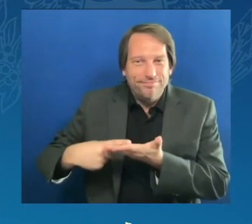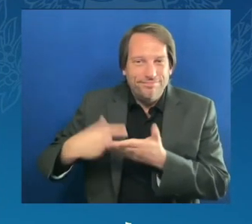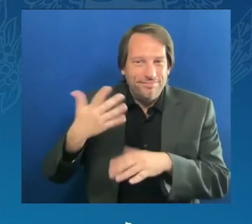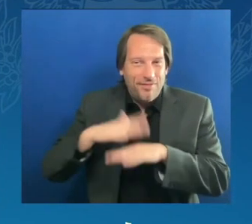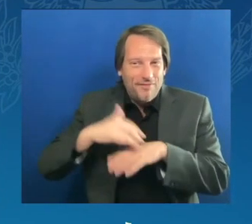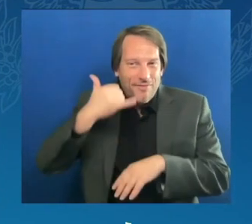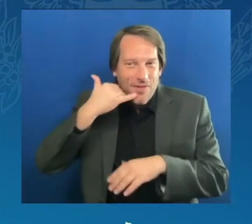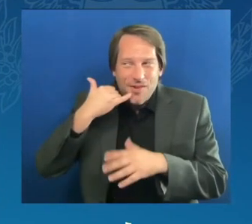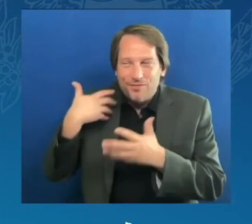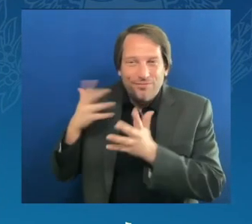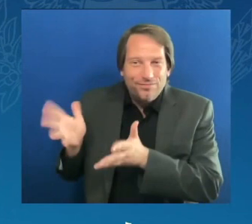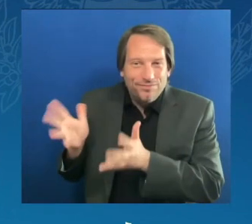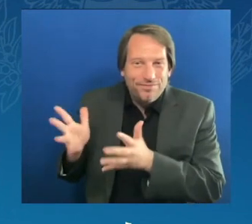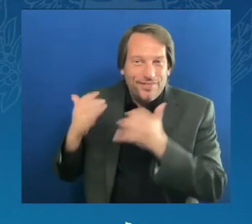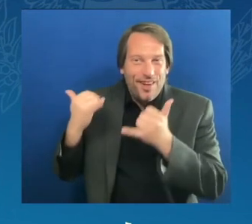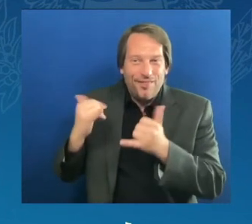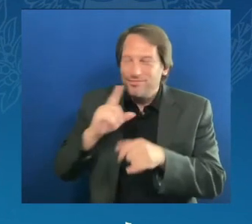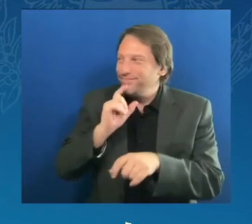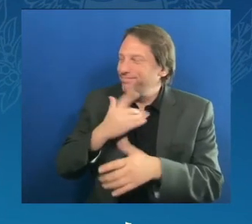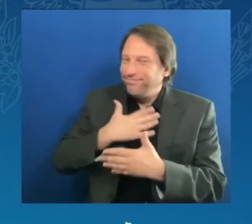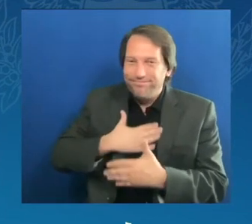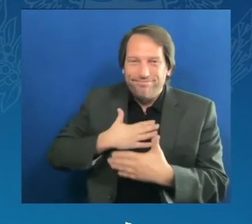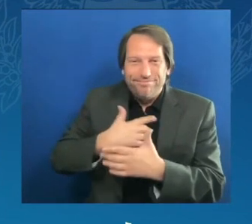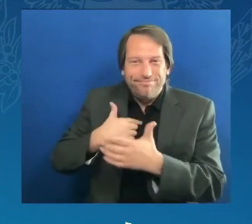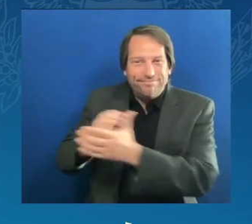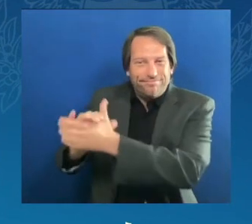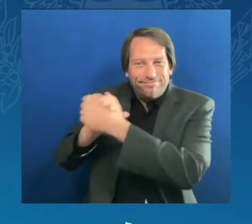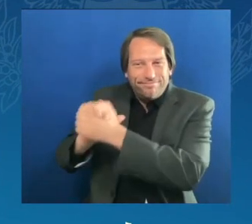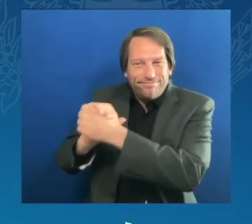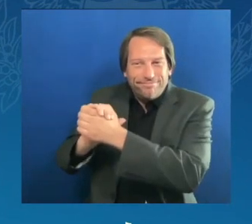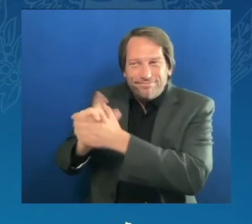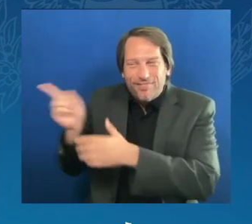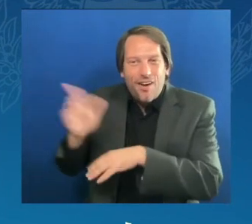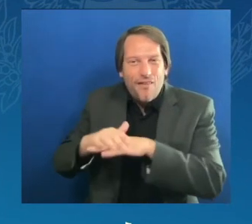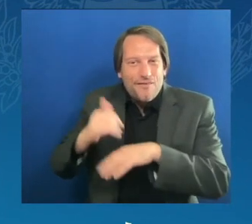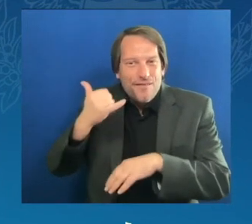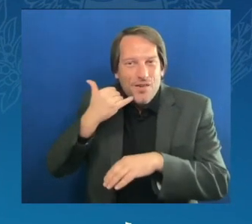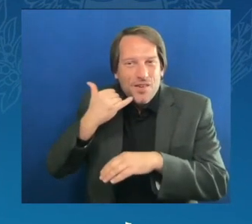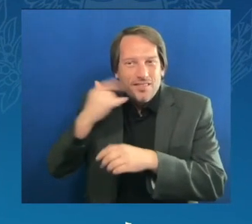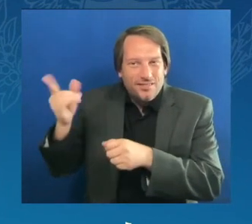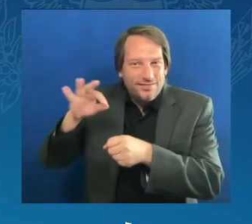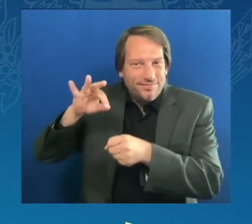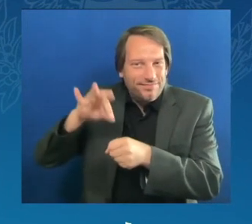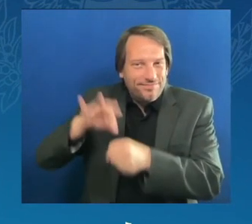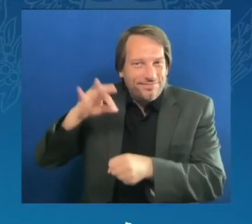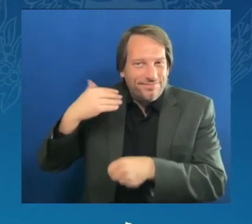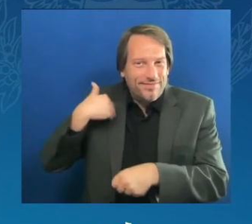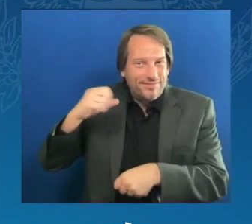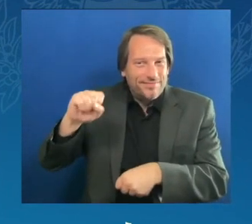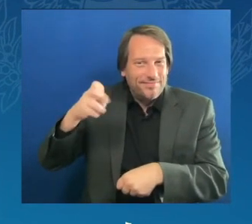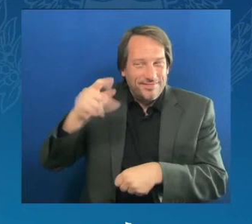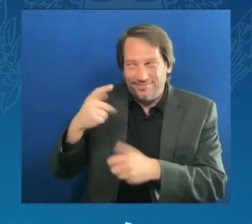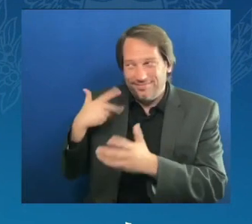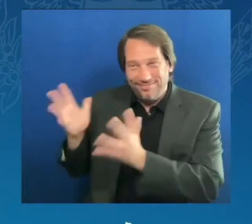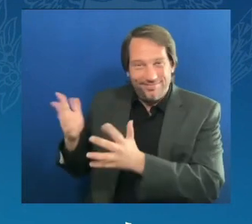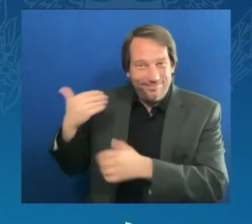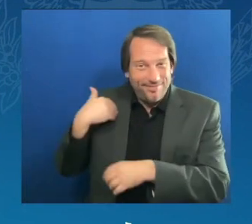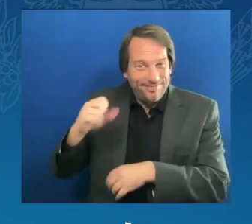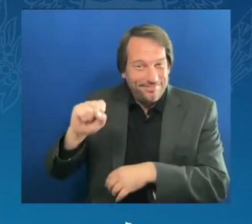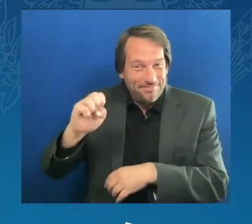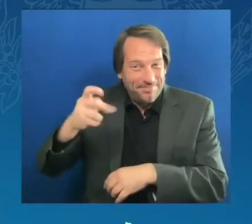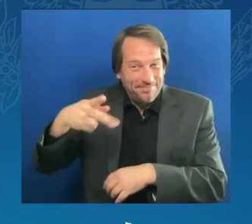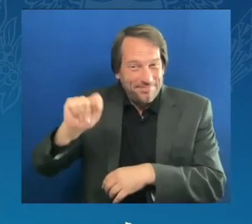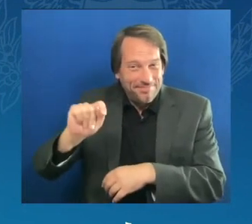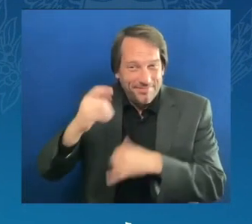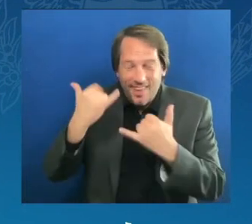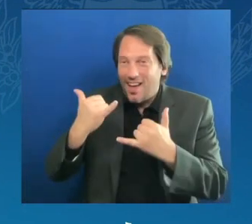in September, when we spoke in September. And now, of course, it is my great pleasure and honor to welcome you to the White House. During your